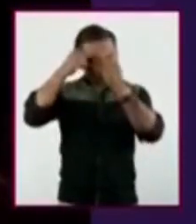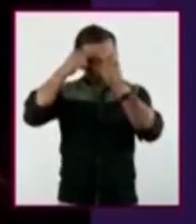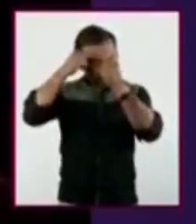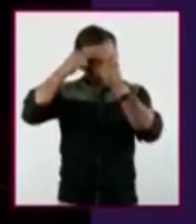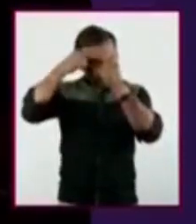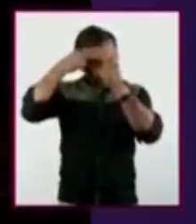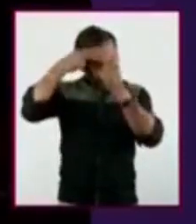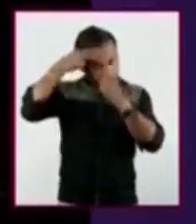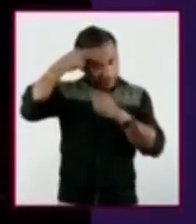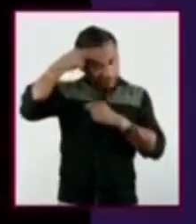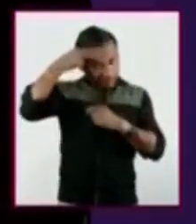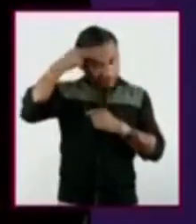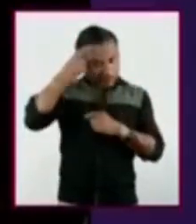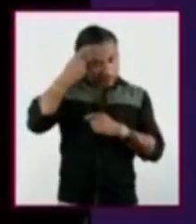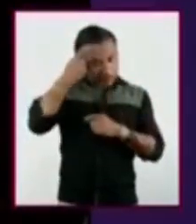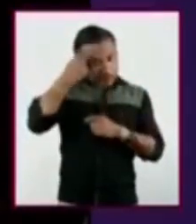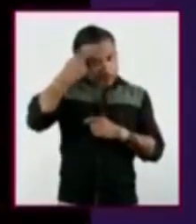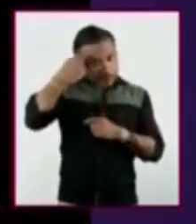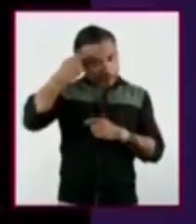Or here.